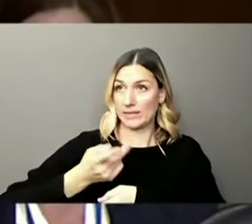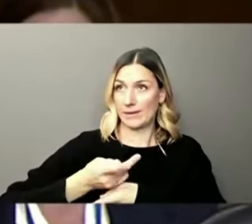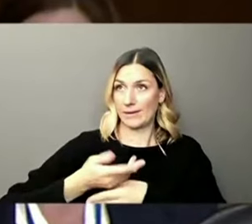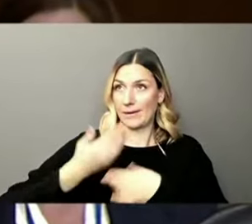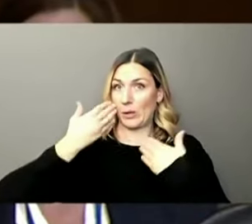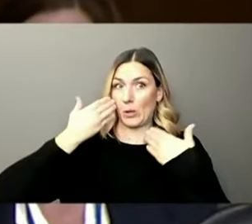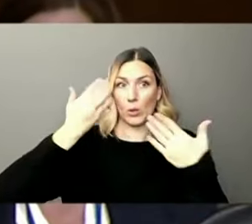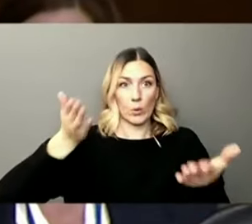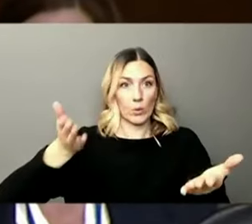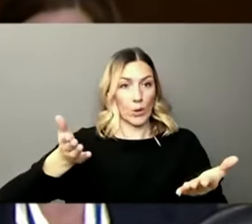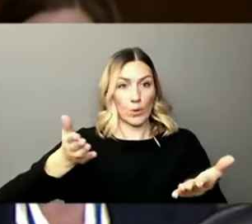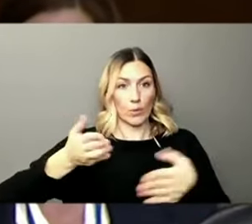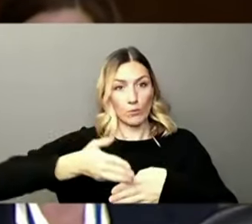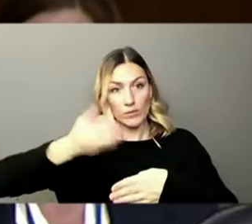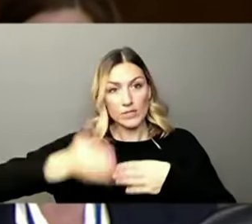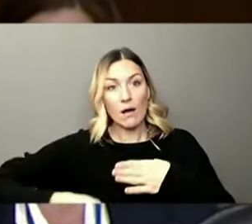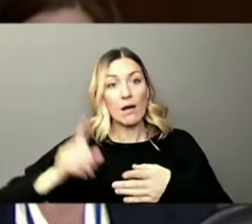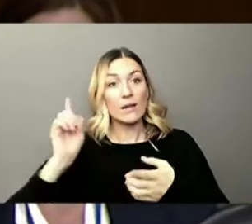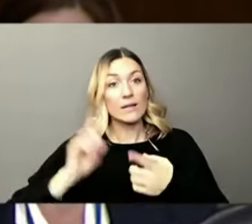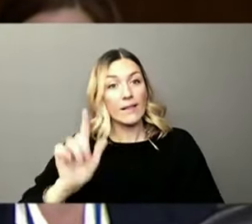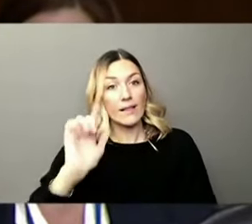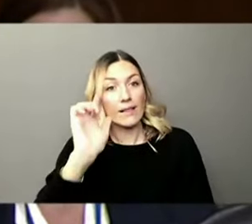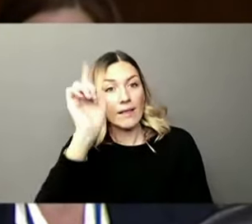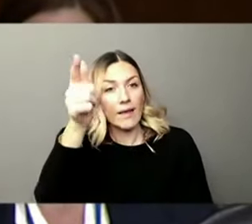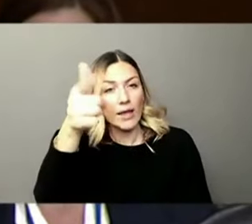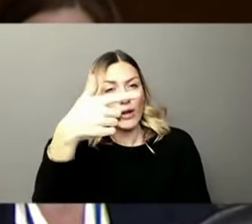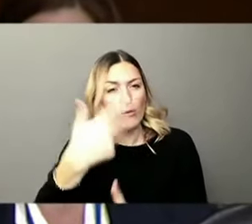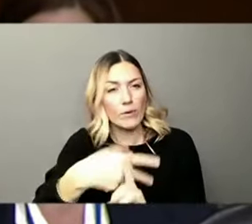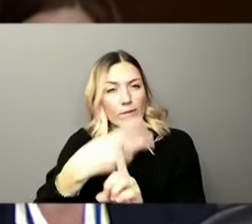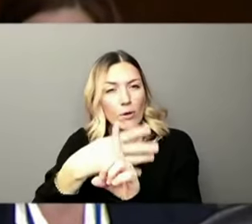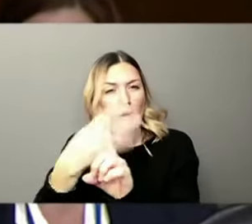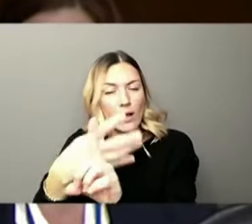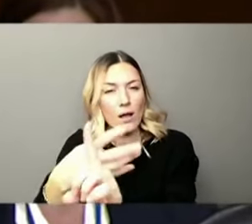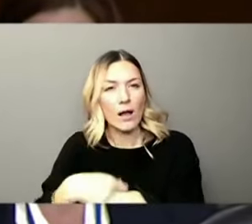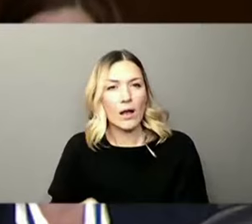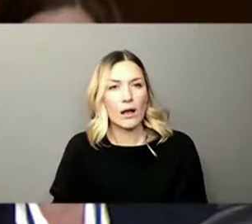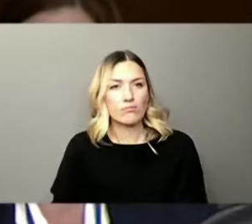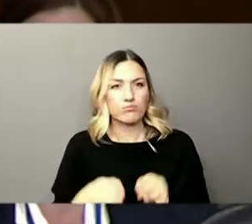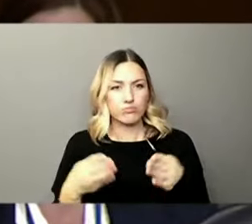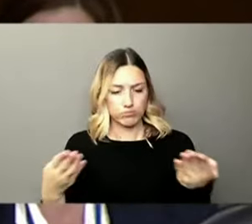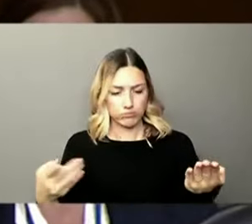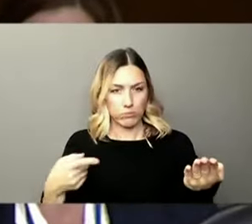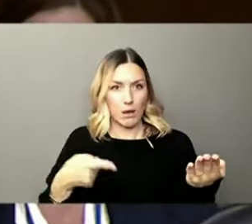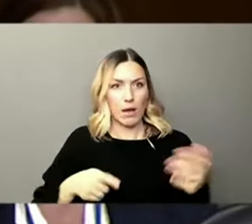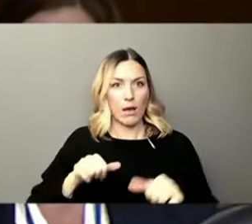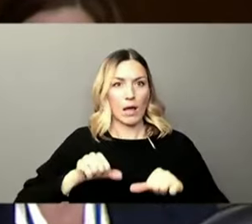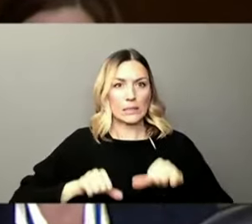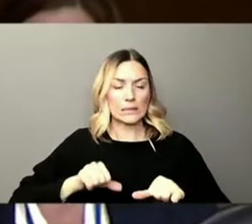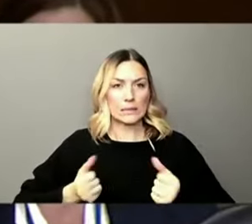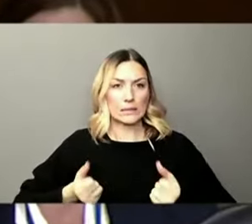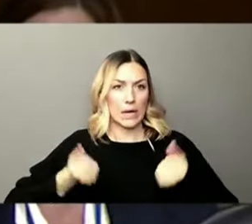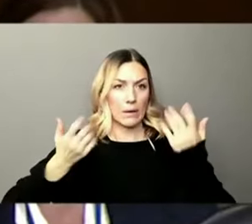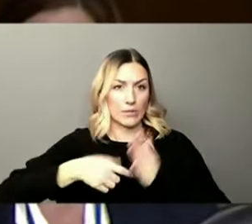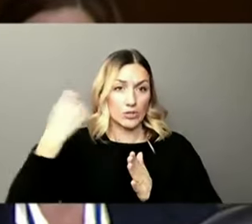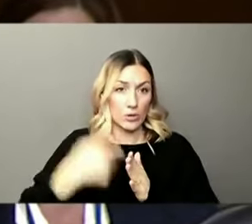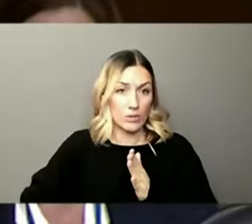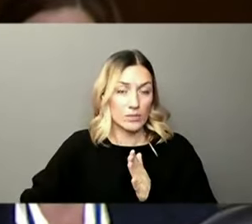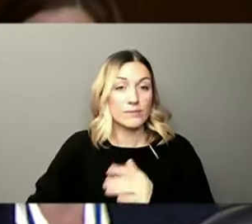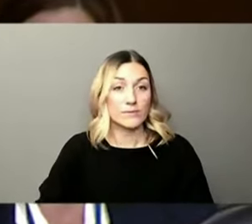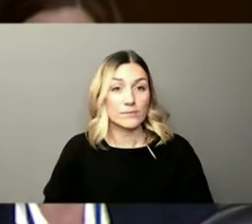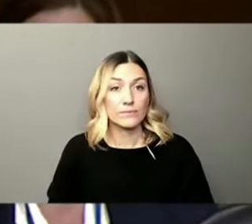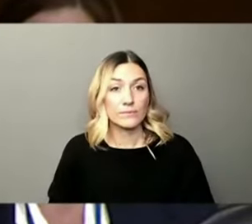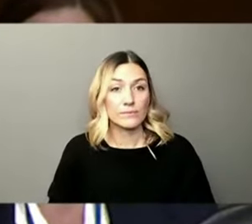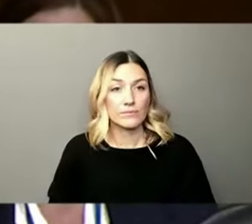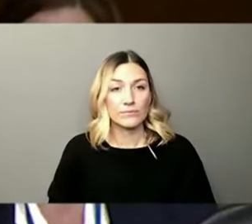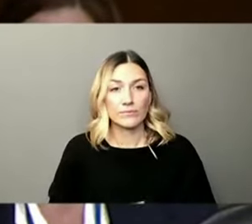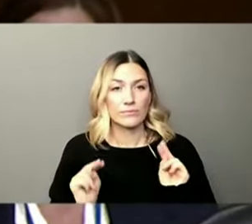net result until 3-4 months later when you opened the envelope up with trepidation to see how much it was going to cost you. That's no